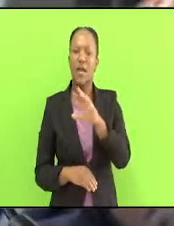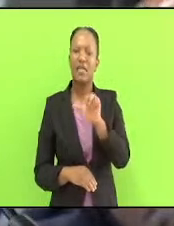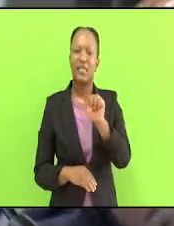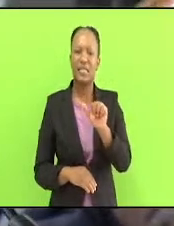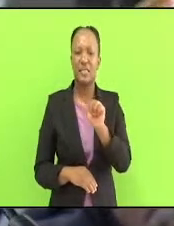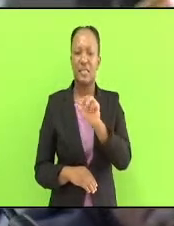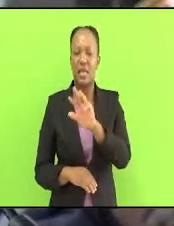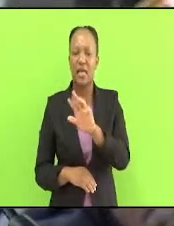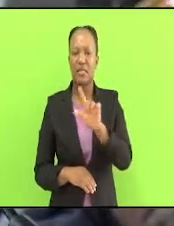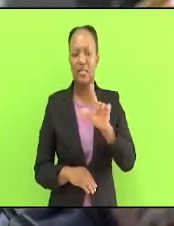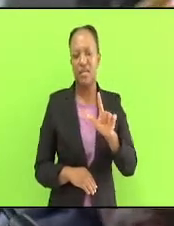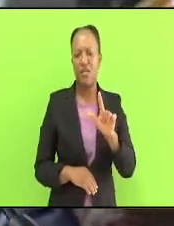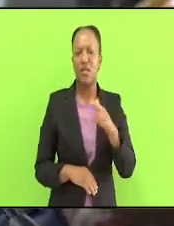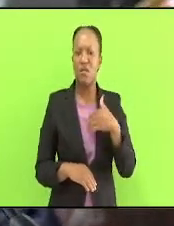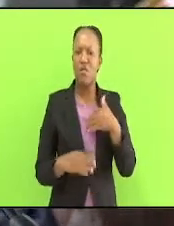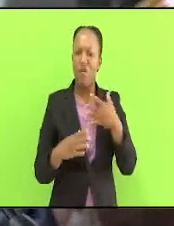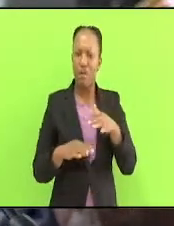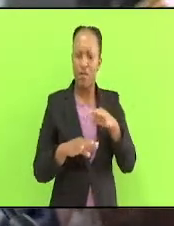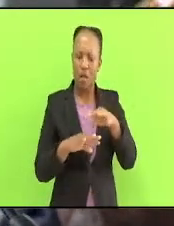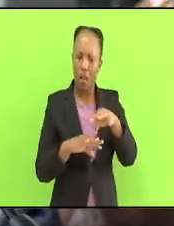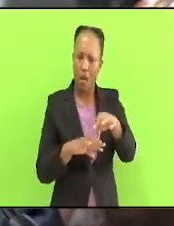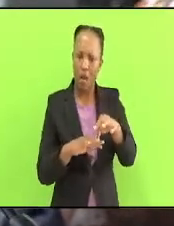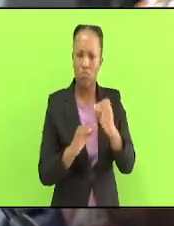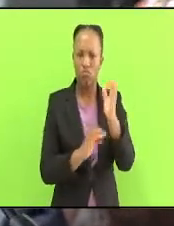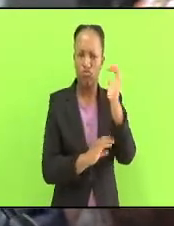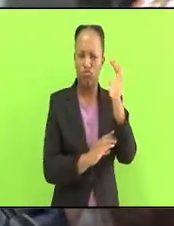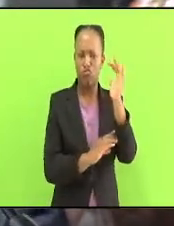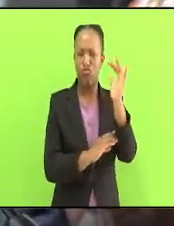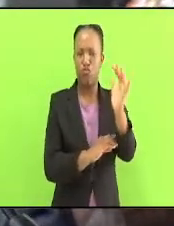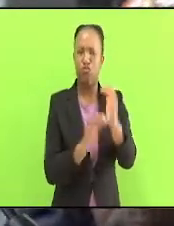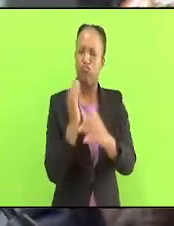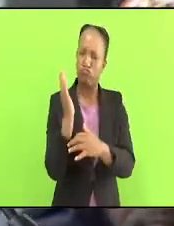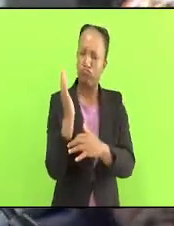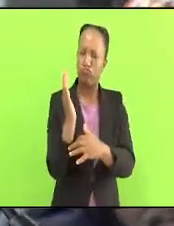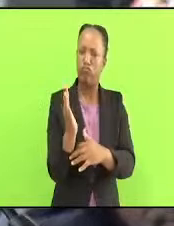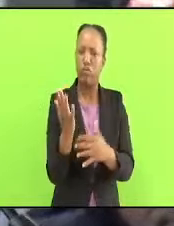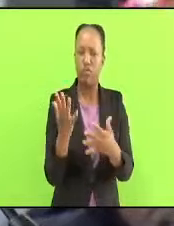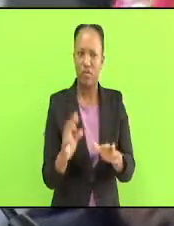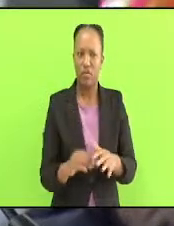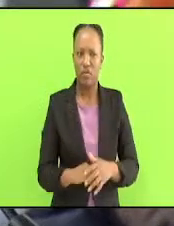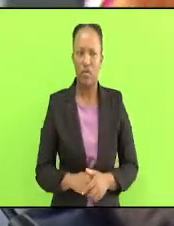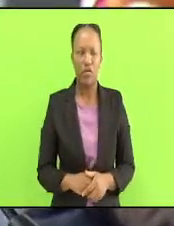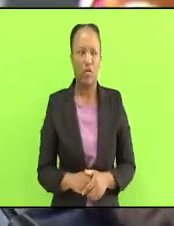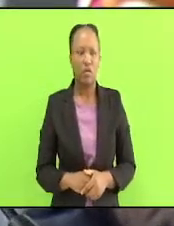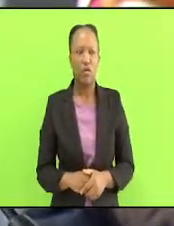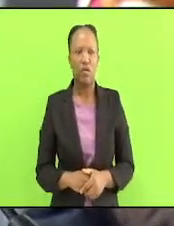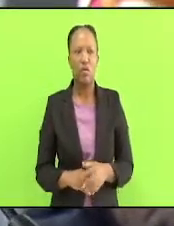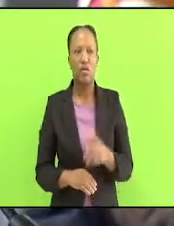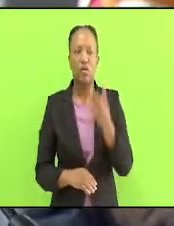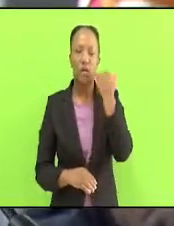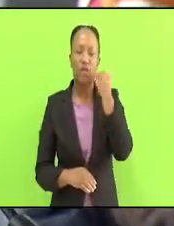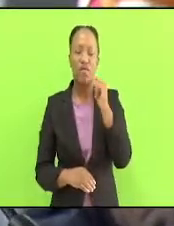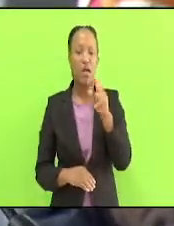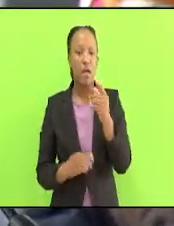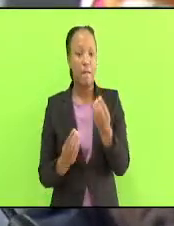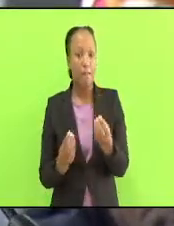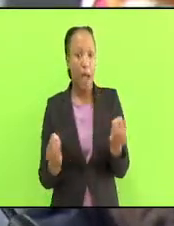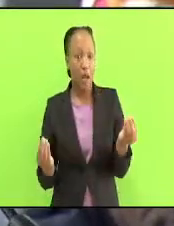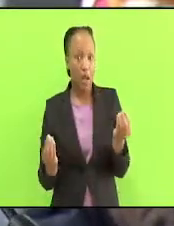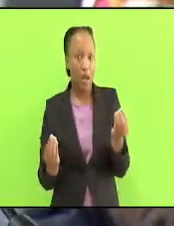kile ra jala ditlhare ko Agisanang. I Ha e le remember, gore bana ba ko Sunnysoft ba teng mo,